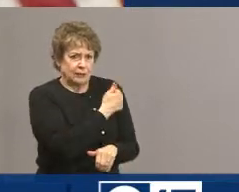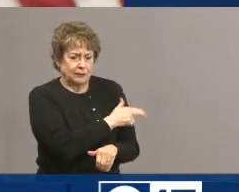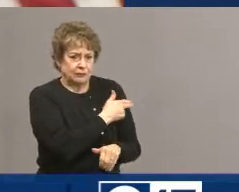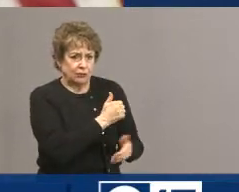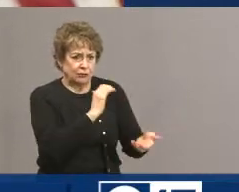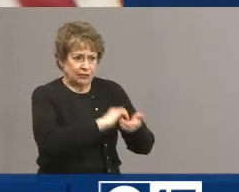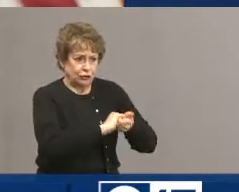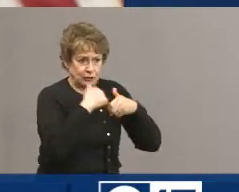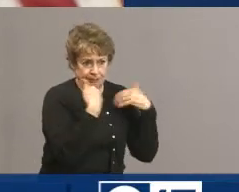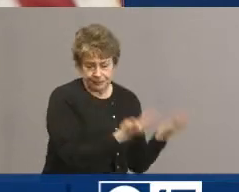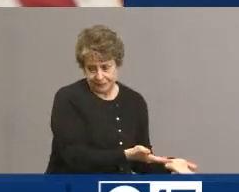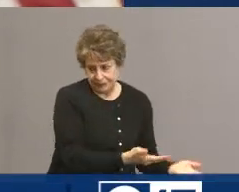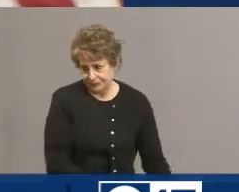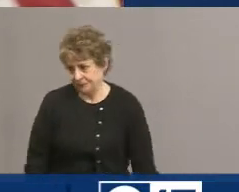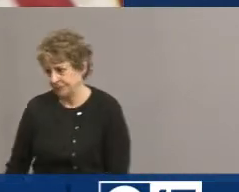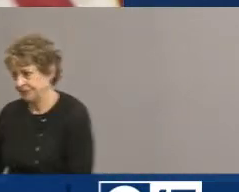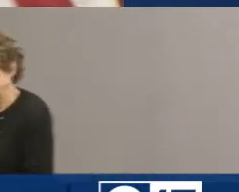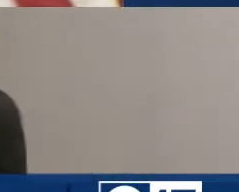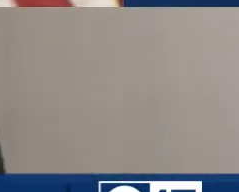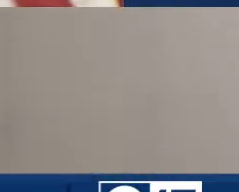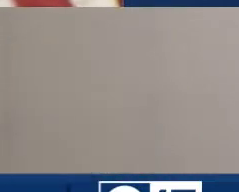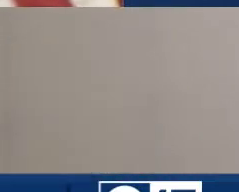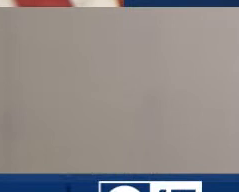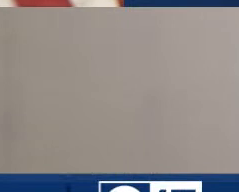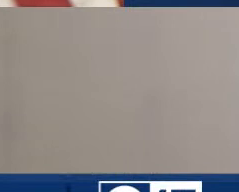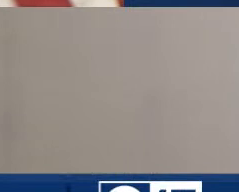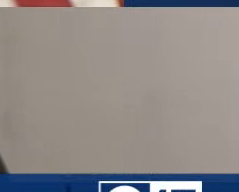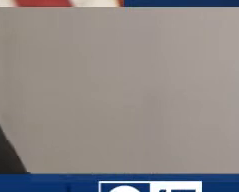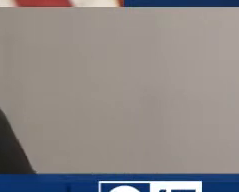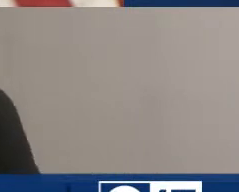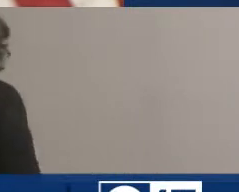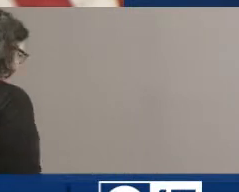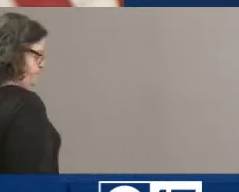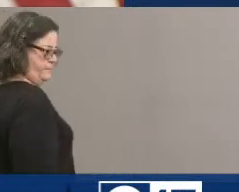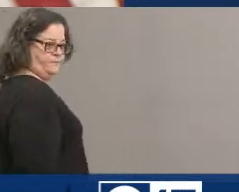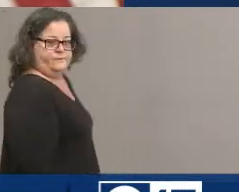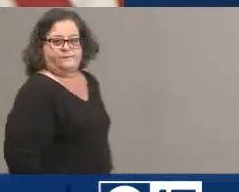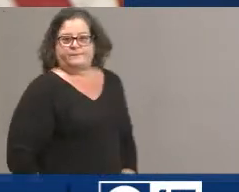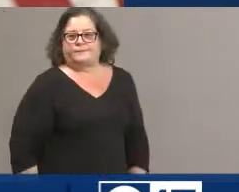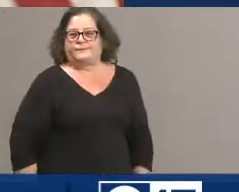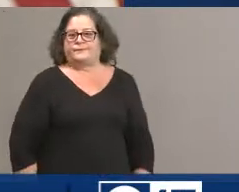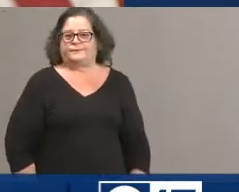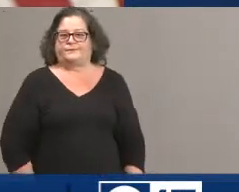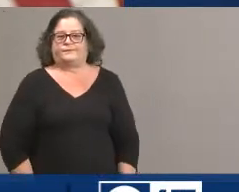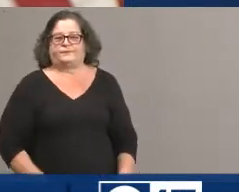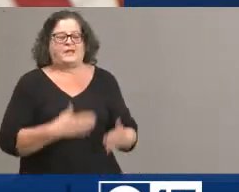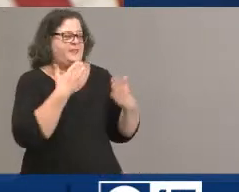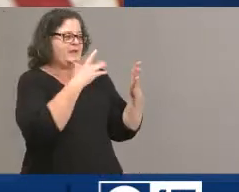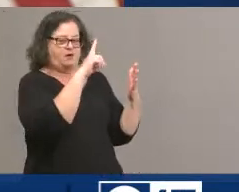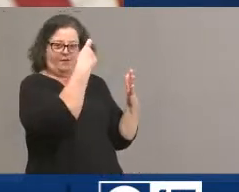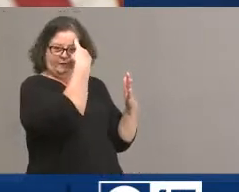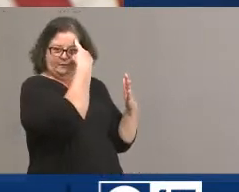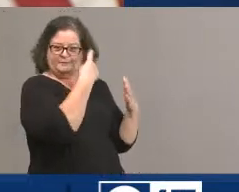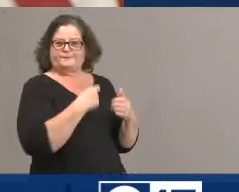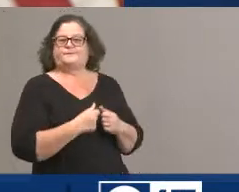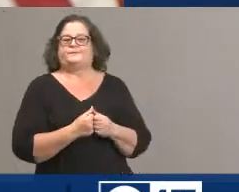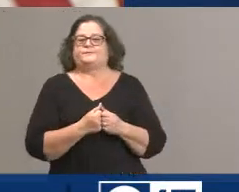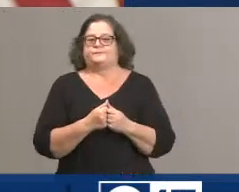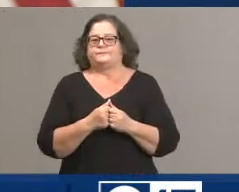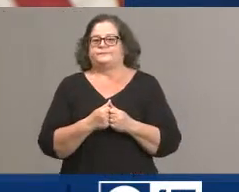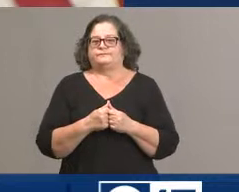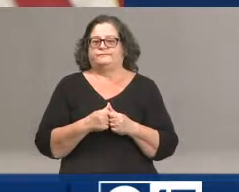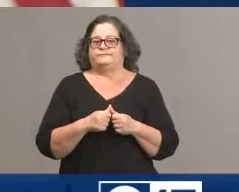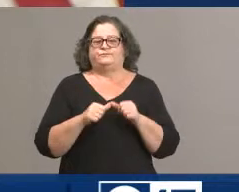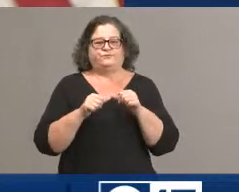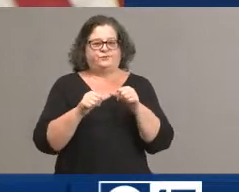Governor. So we've been working very closely with our hospital partners, the chief medical officers, the chief clinical officers, as part of the